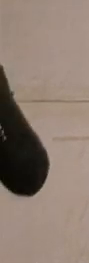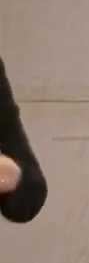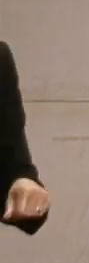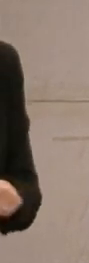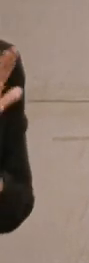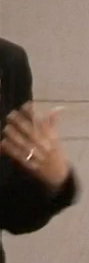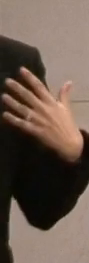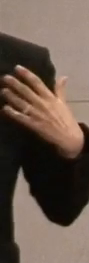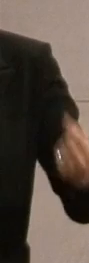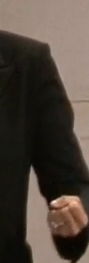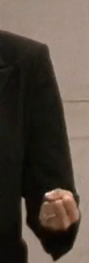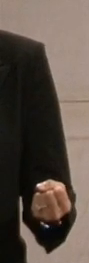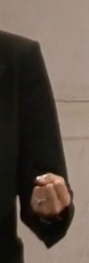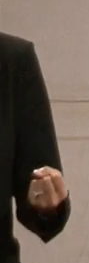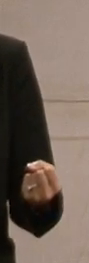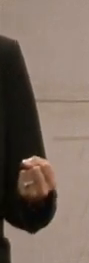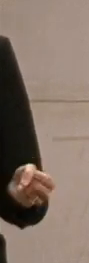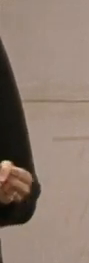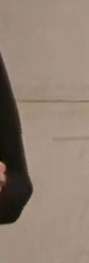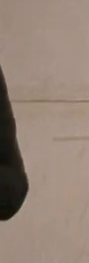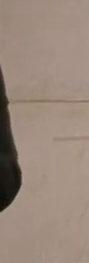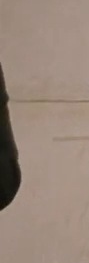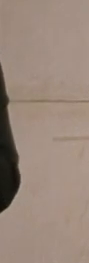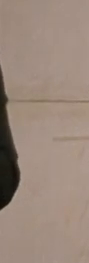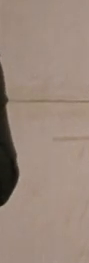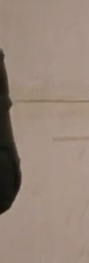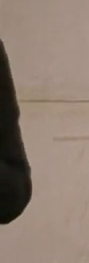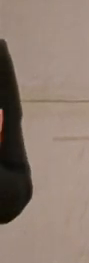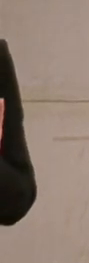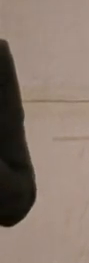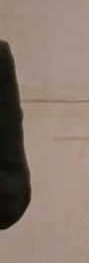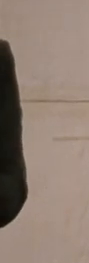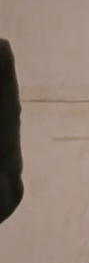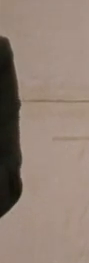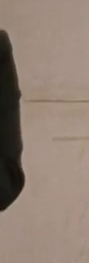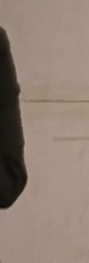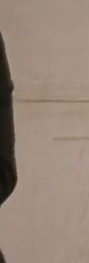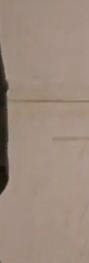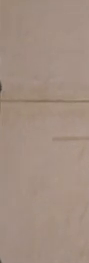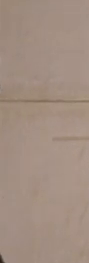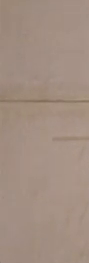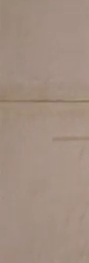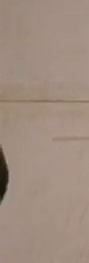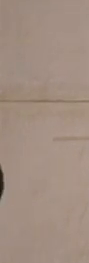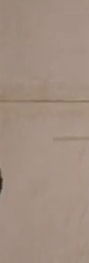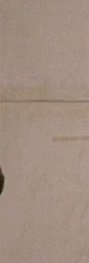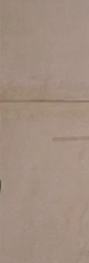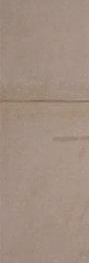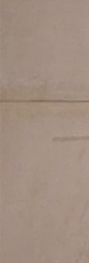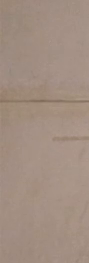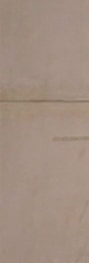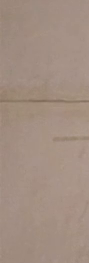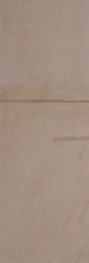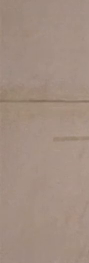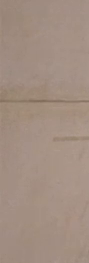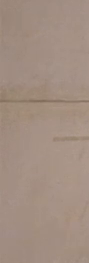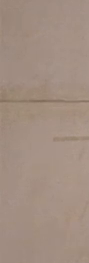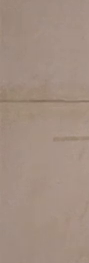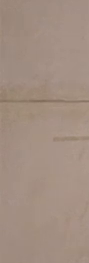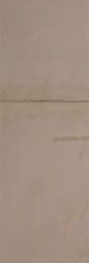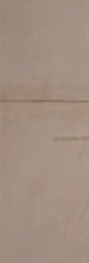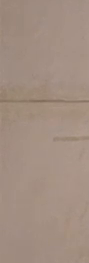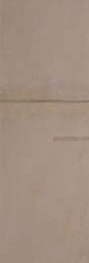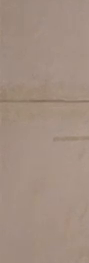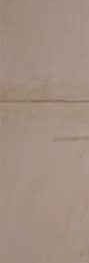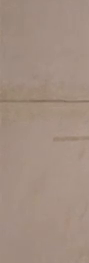your courage, the brilliant attorneys, the hardworking advocates who've worked with us so far as we seek to build on this momentum and